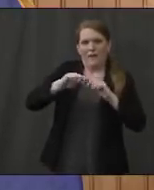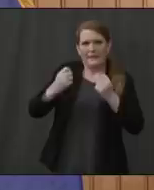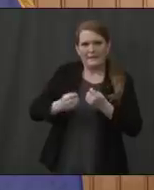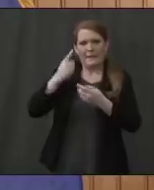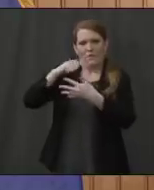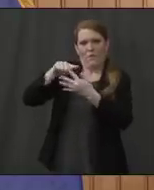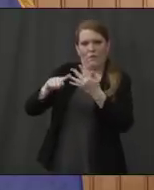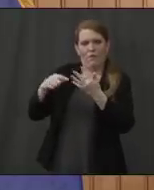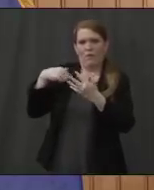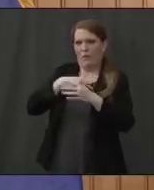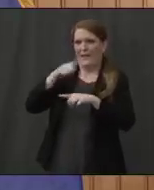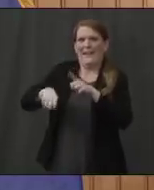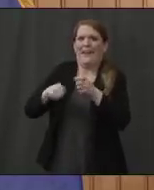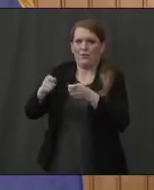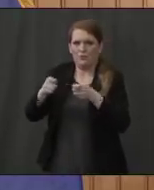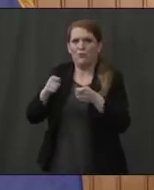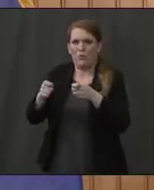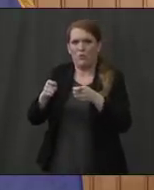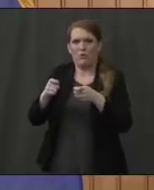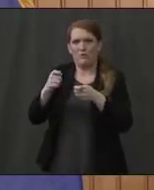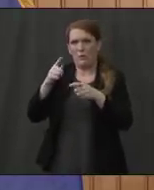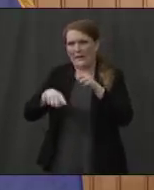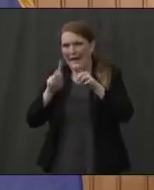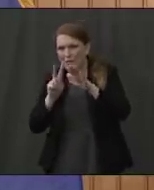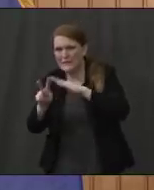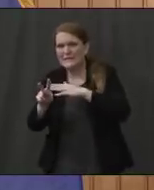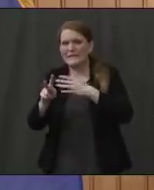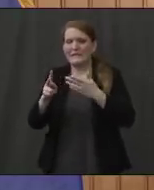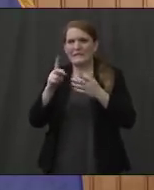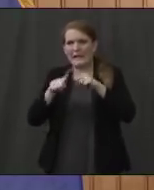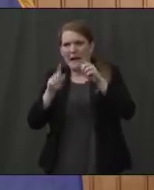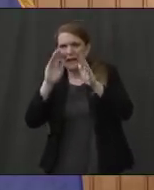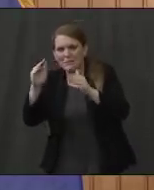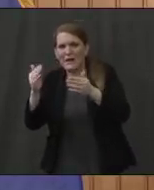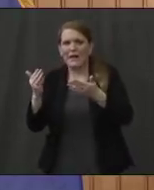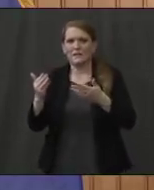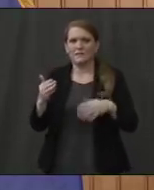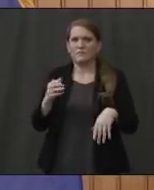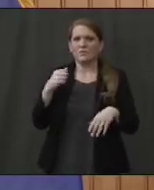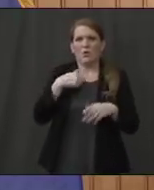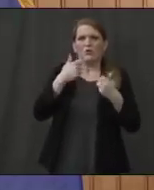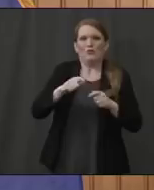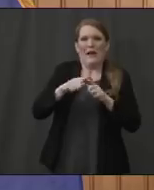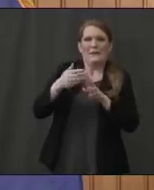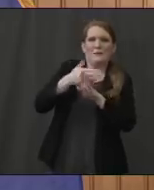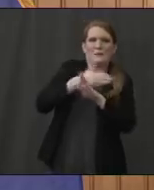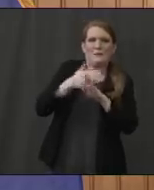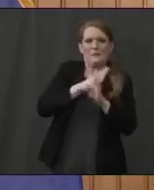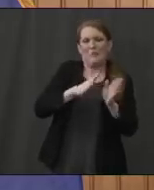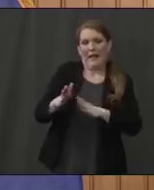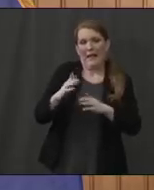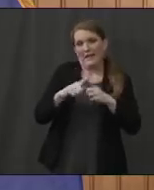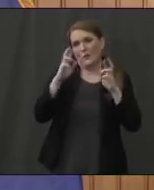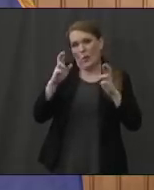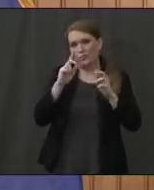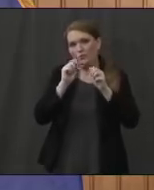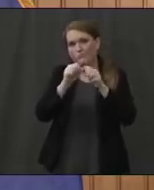take us back a little bit. Right now, we're ahead of the curve, and I'm doing everything I can to stay ahead of the curve. Thanks for being here, you guys.